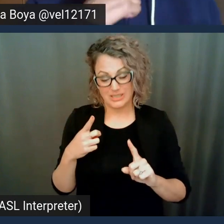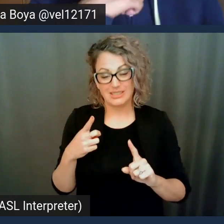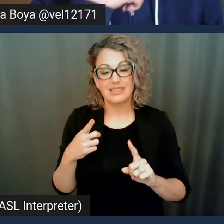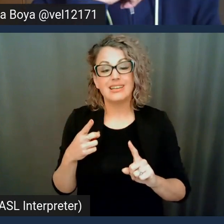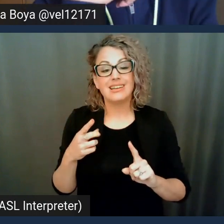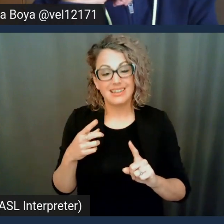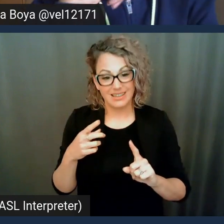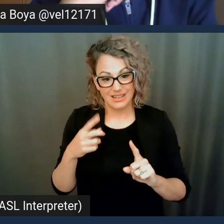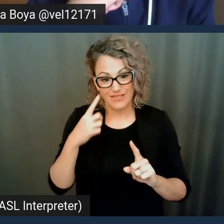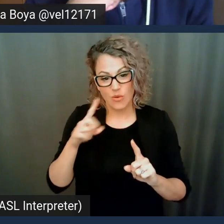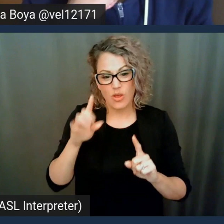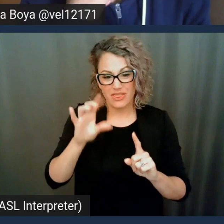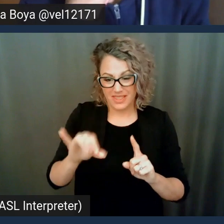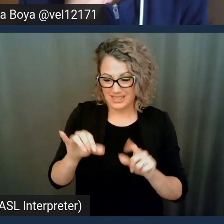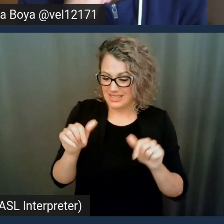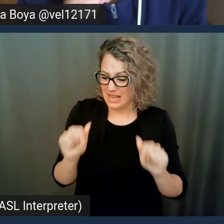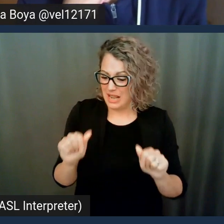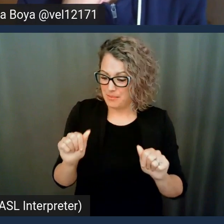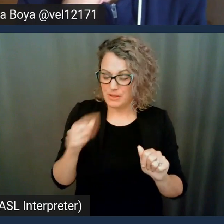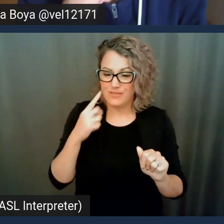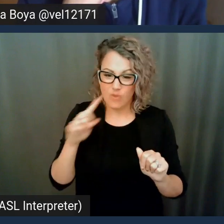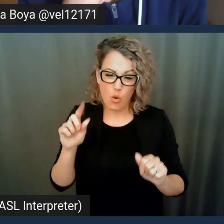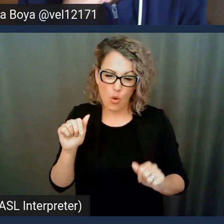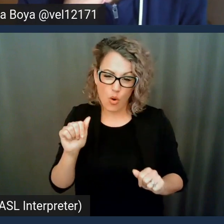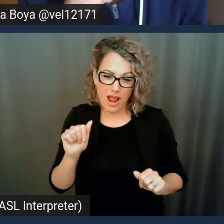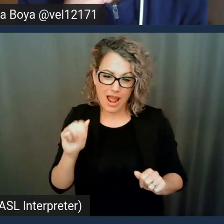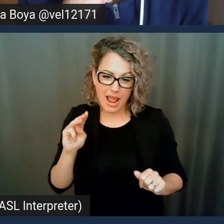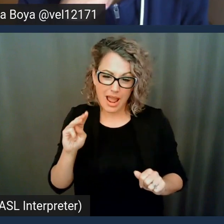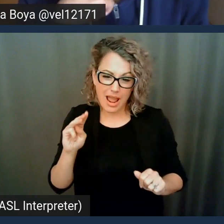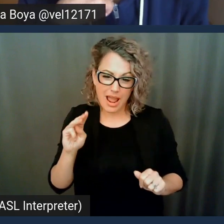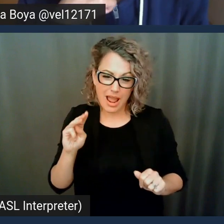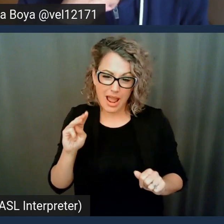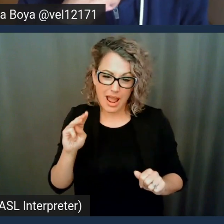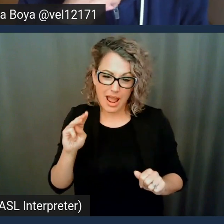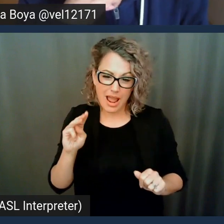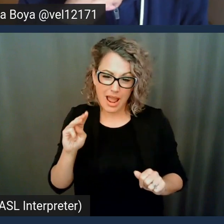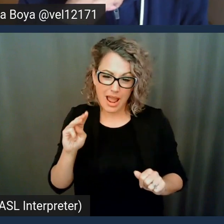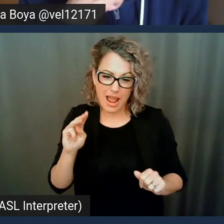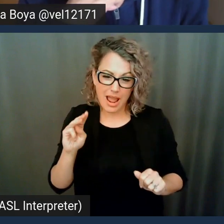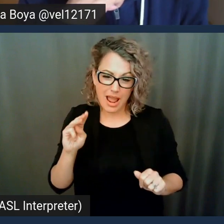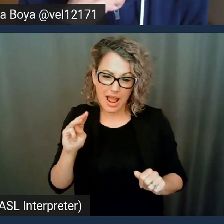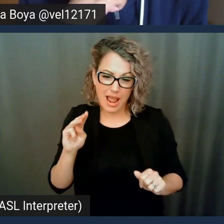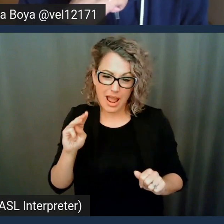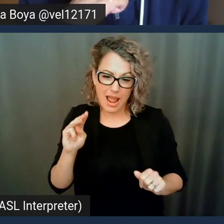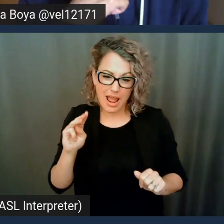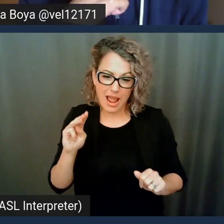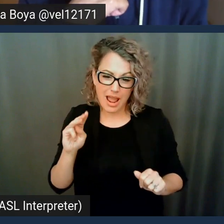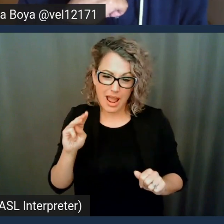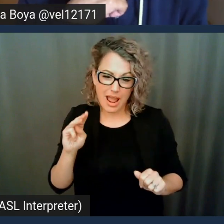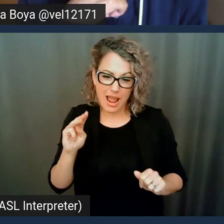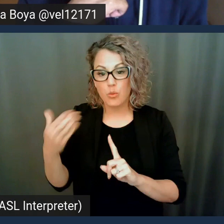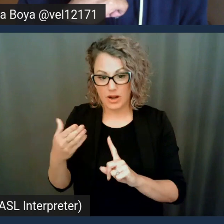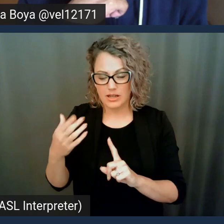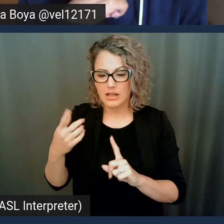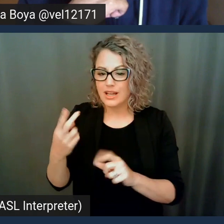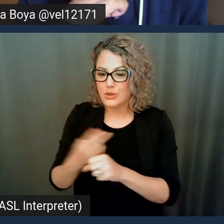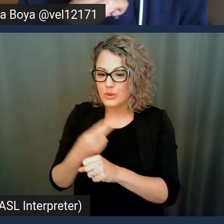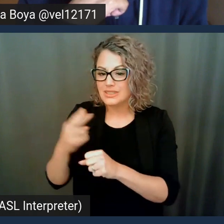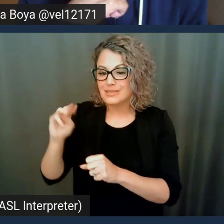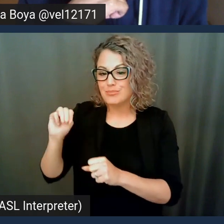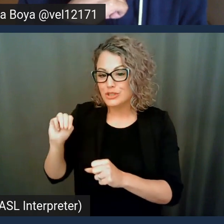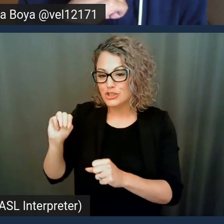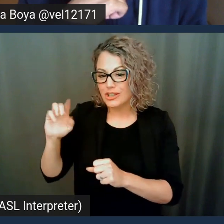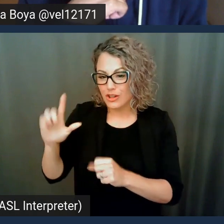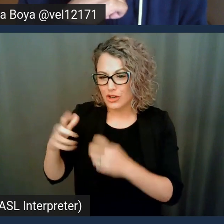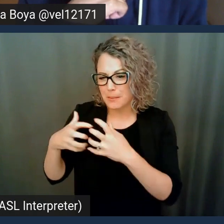fraud risk reduction capability for Amazon Connect. And what is unique about it is that it uses machine learning to analyze